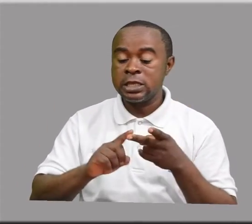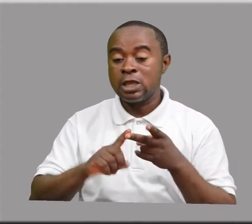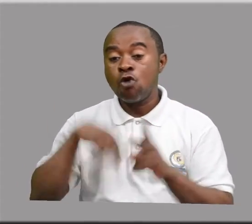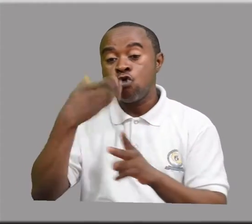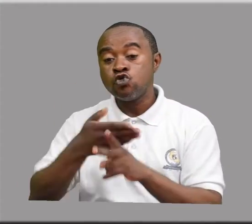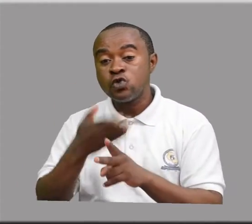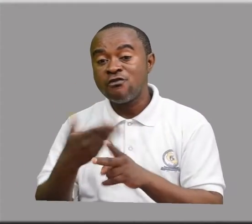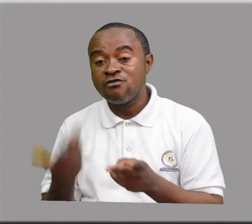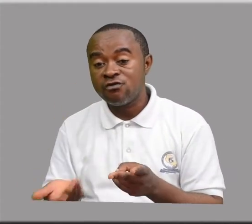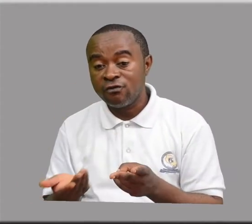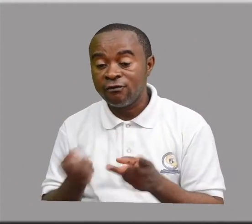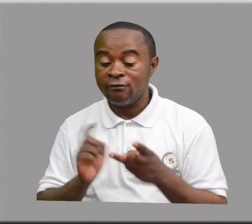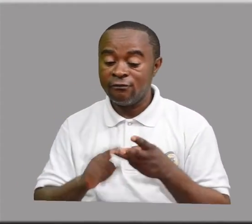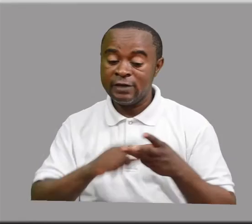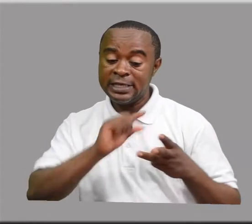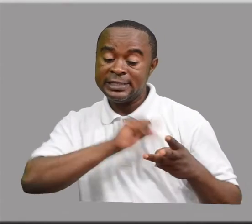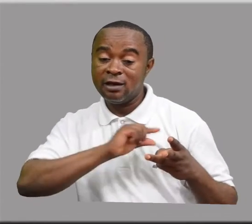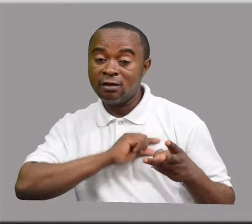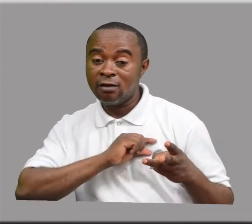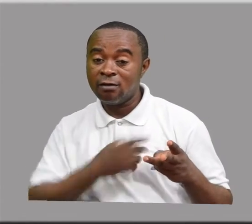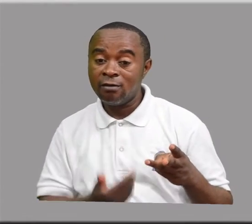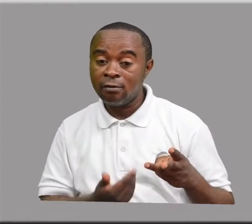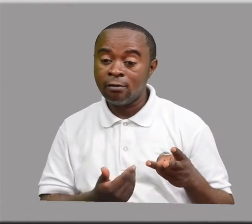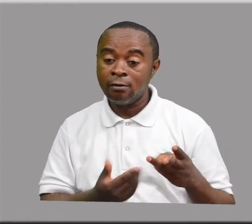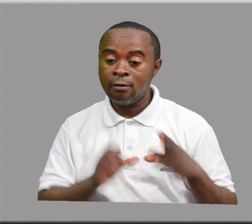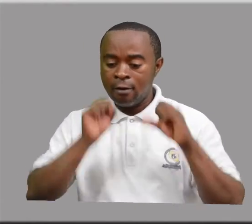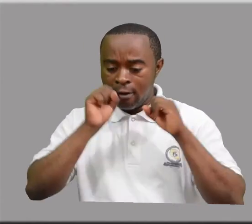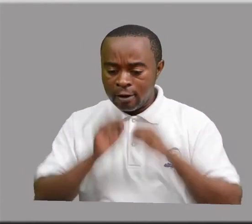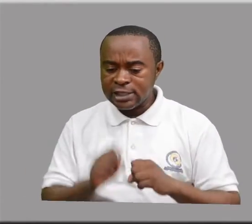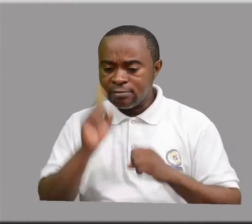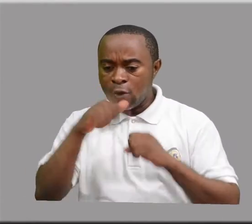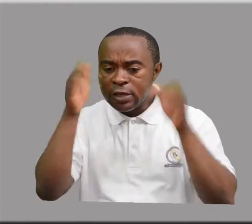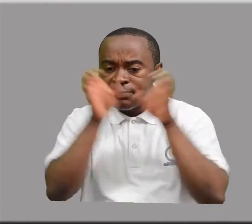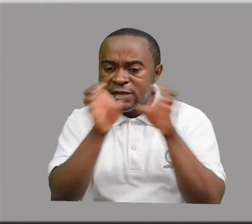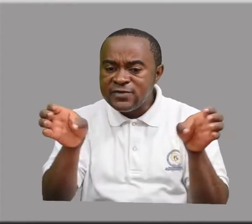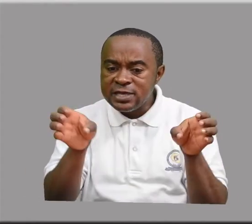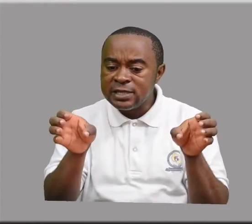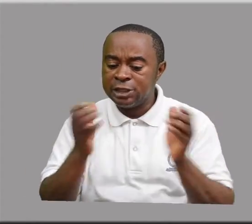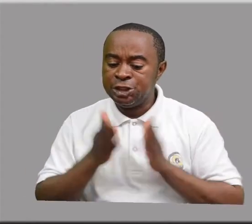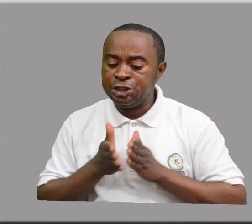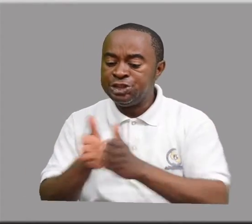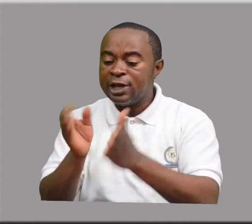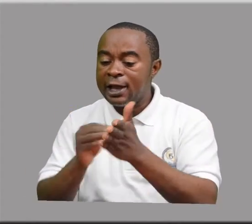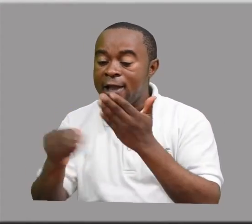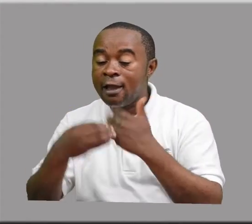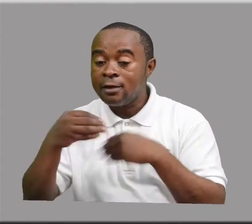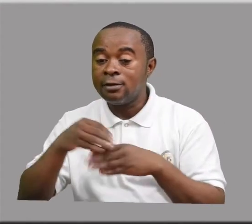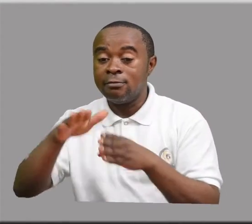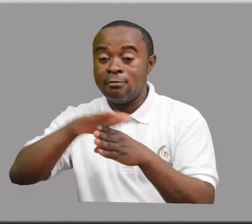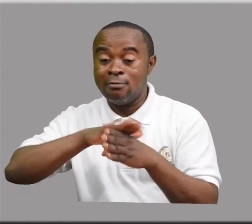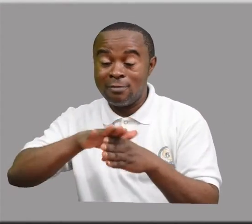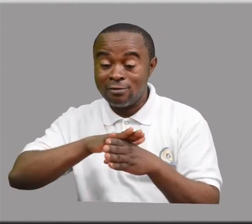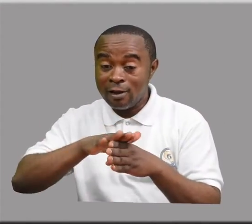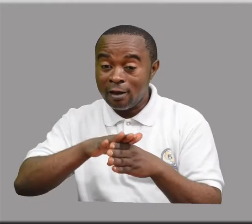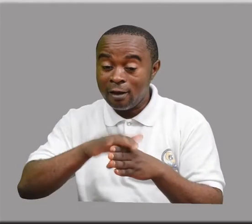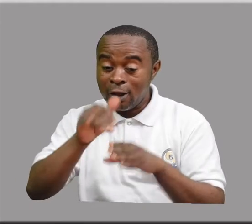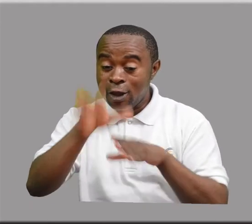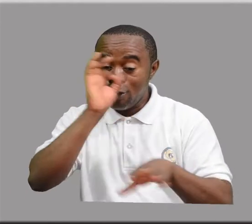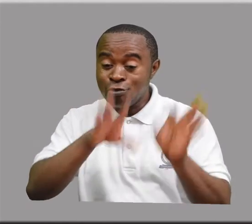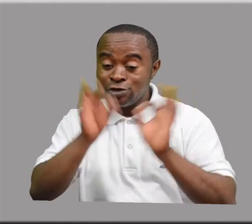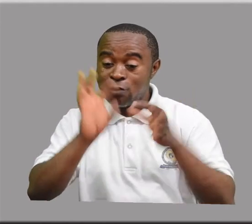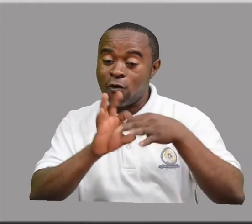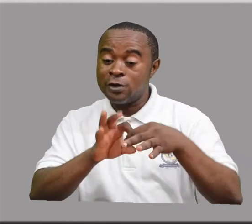for example? Is it gender? And so on. You have to be specific here, so that we know exactly you are